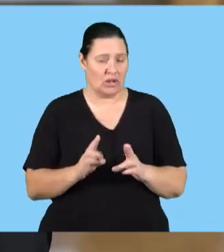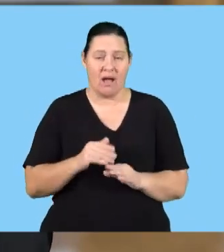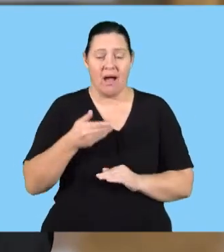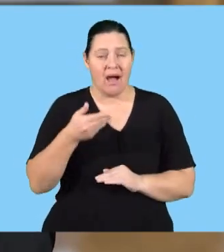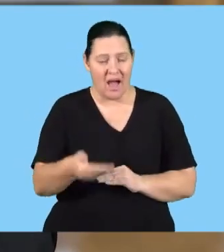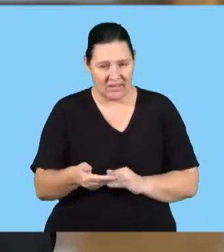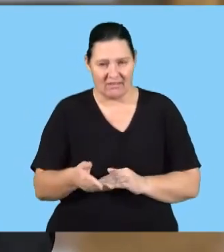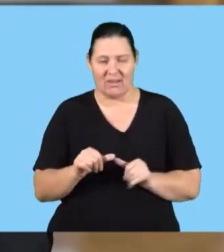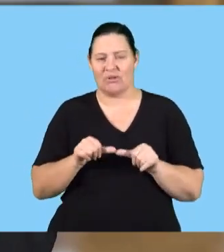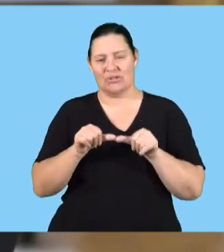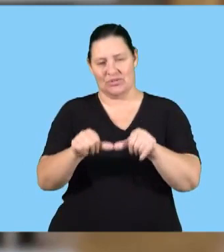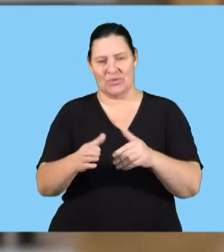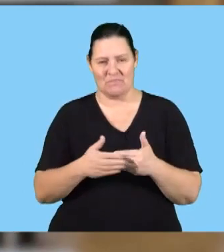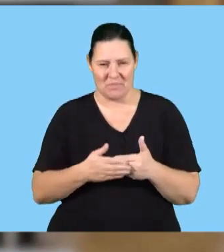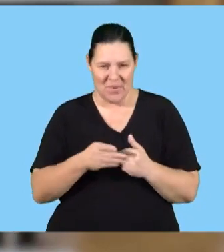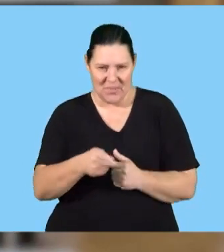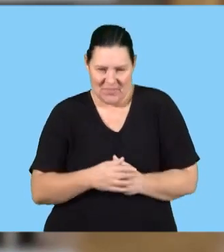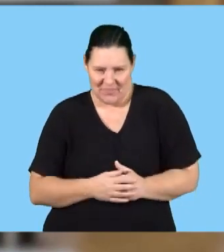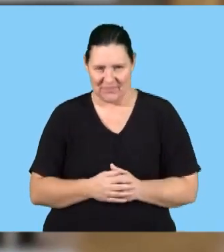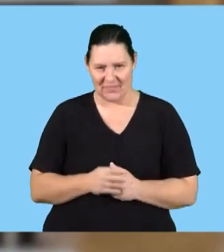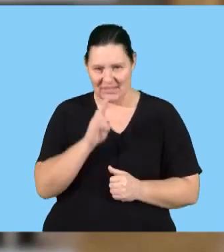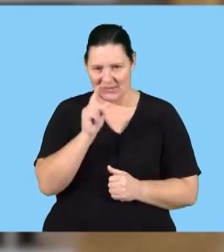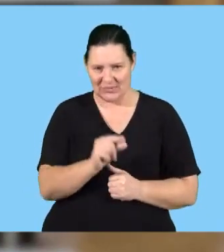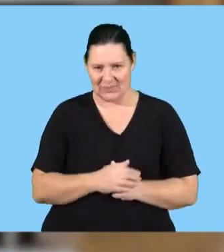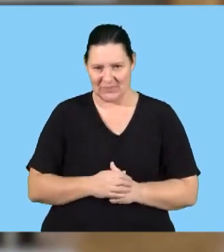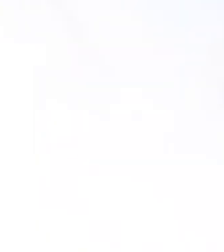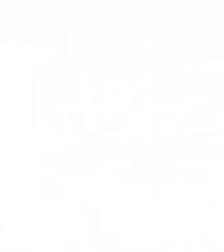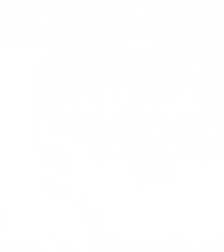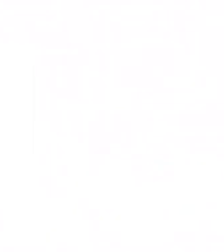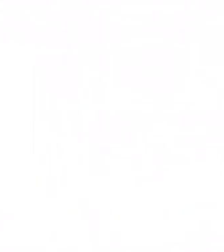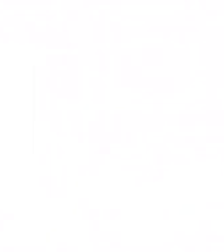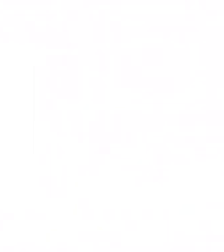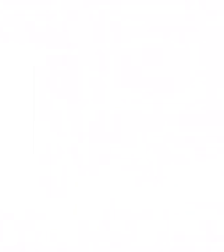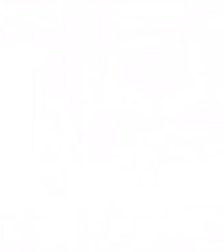short break. After the break, we'll continue with more of these sums. See you now.